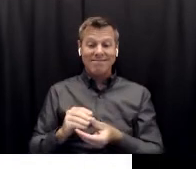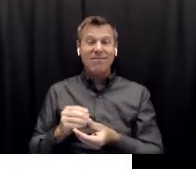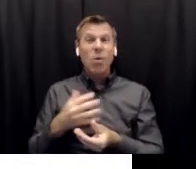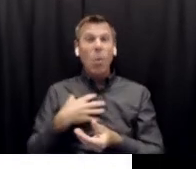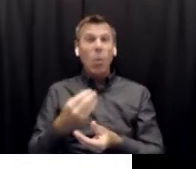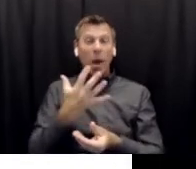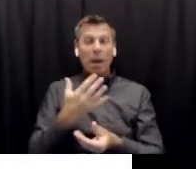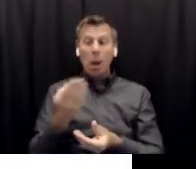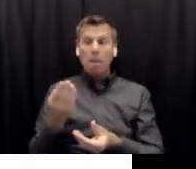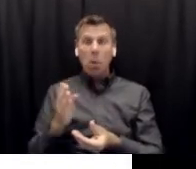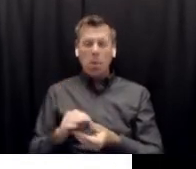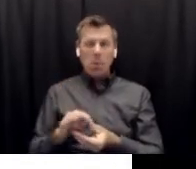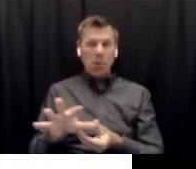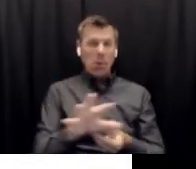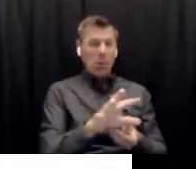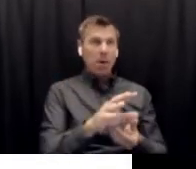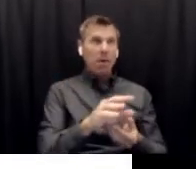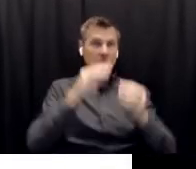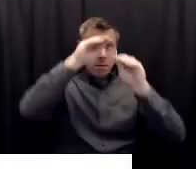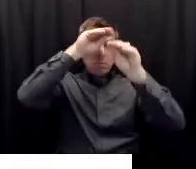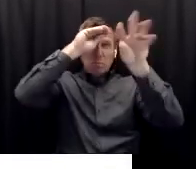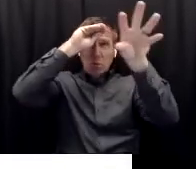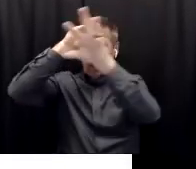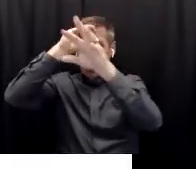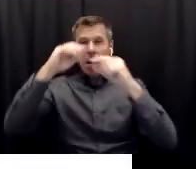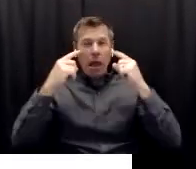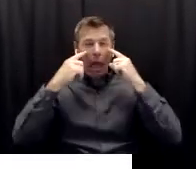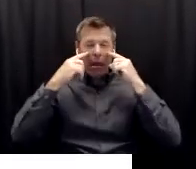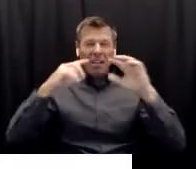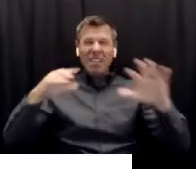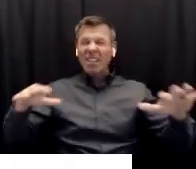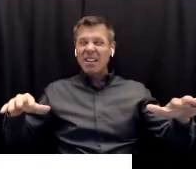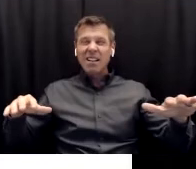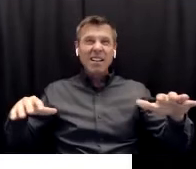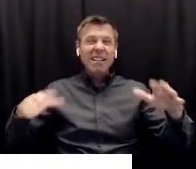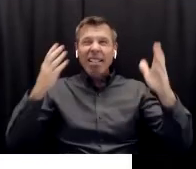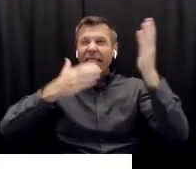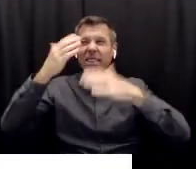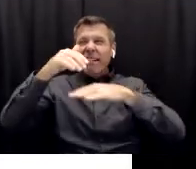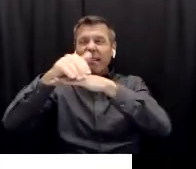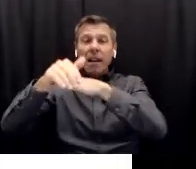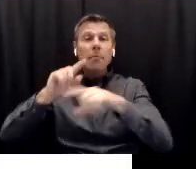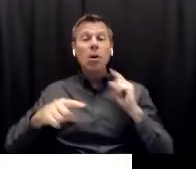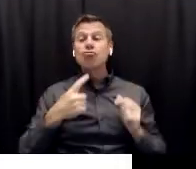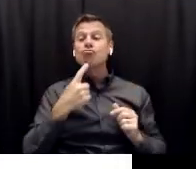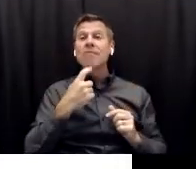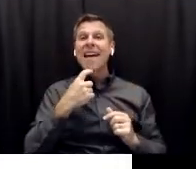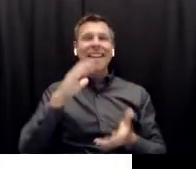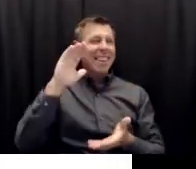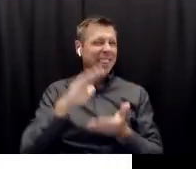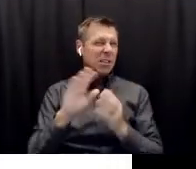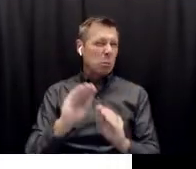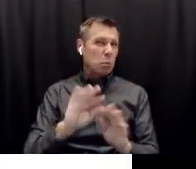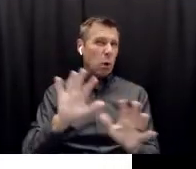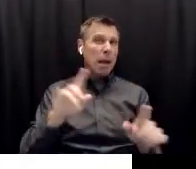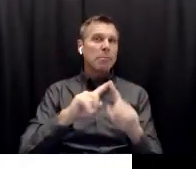So bring out red lights. Everything will not be nearly as bright, but it will not diminish your night vision, and it will